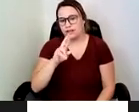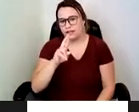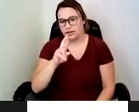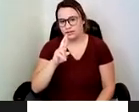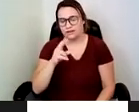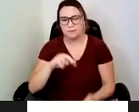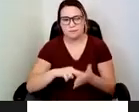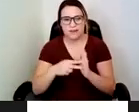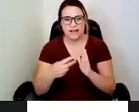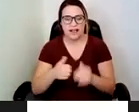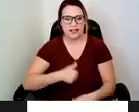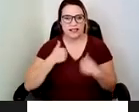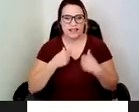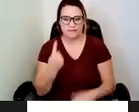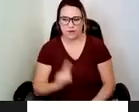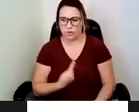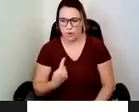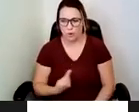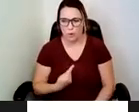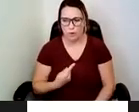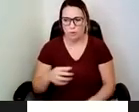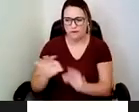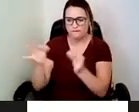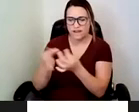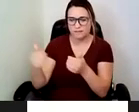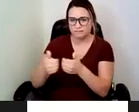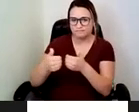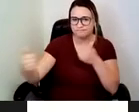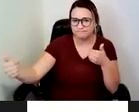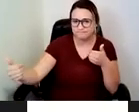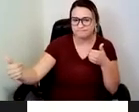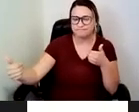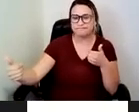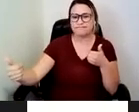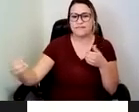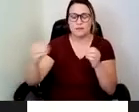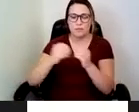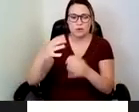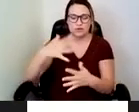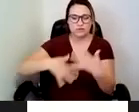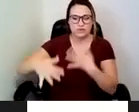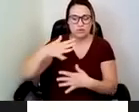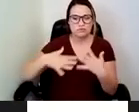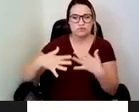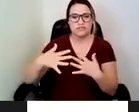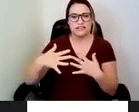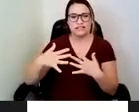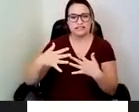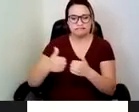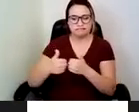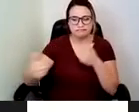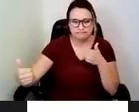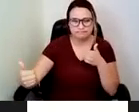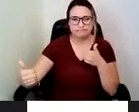away from extended family. They live alone and are more socially vulnerable. And how do we know